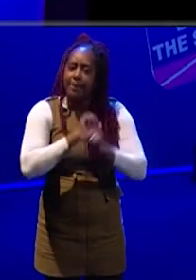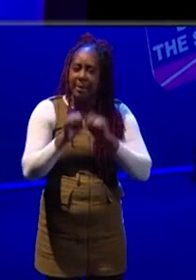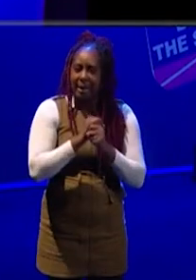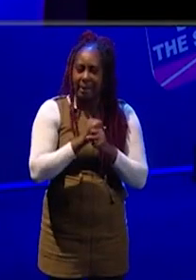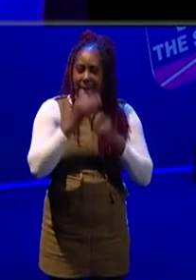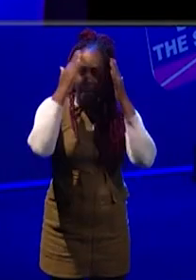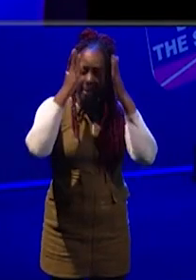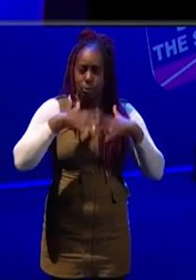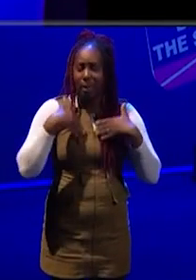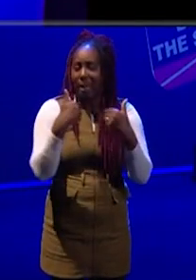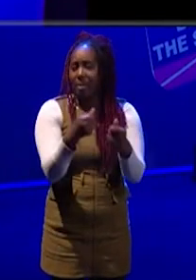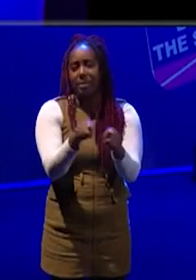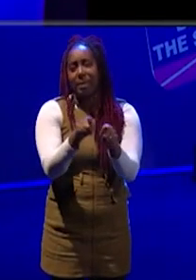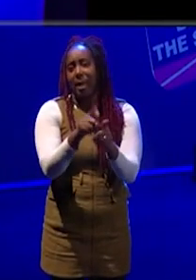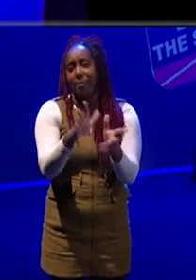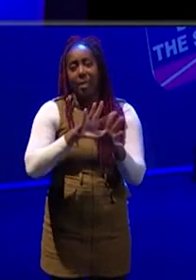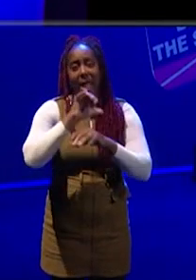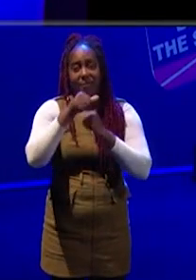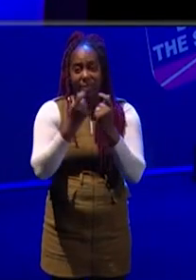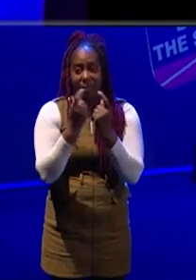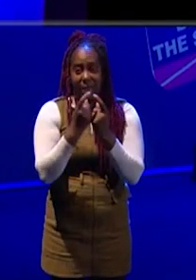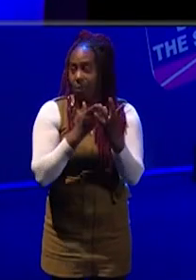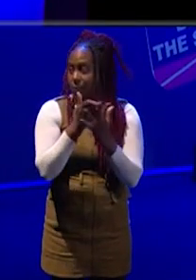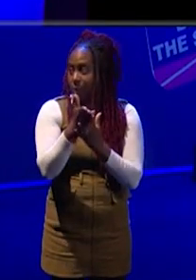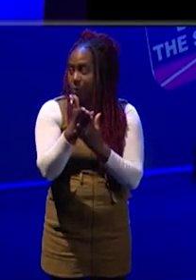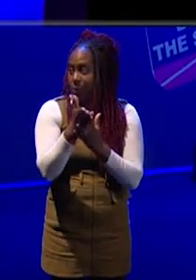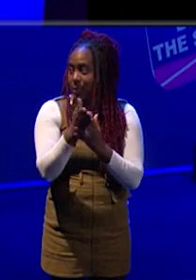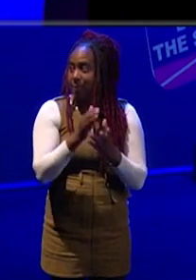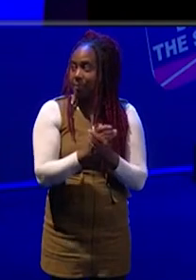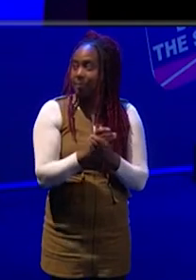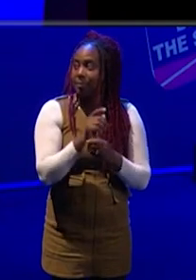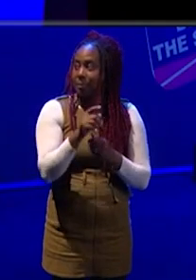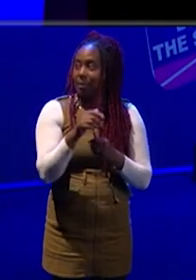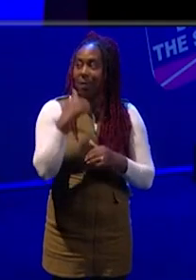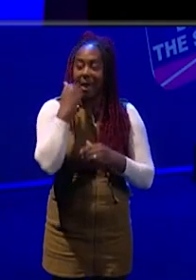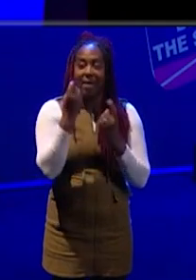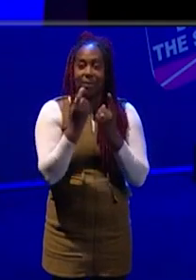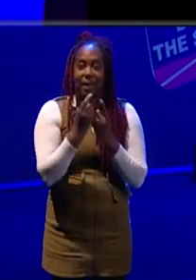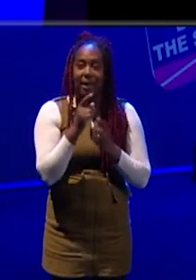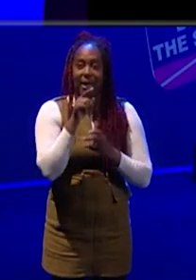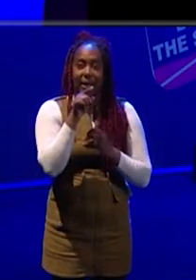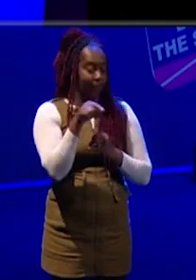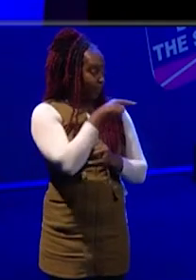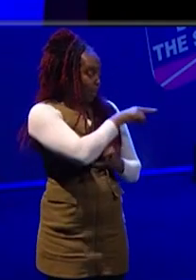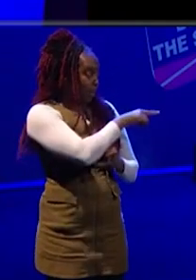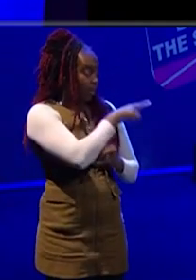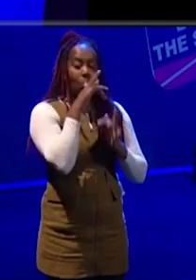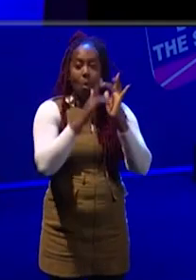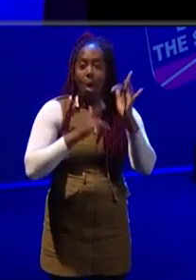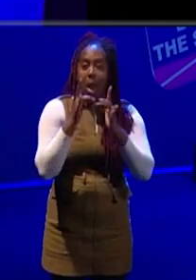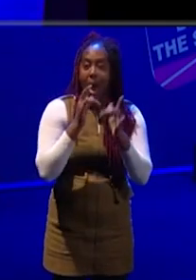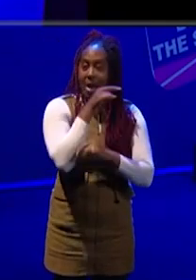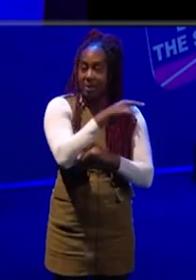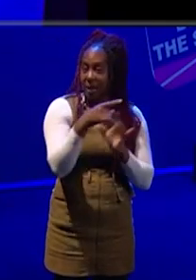incredible organisation for that. Athena says, "Everything we're talking about is front of house. That's a problem. So much of my time is